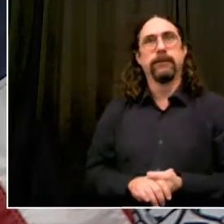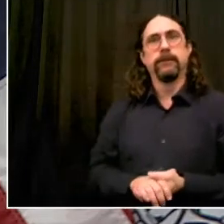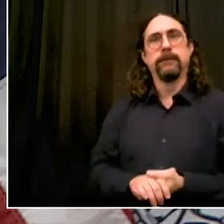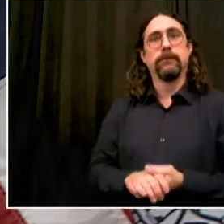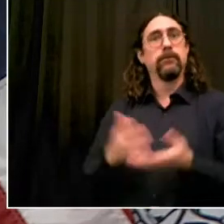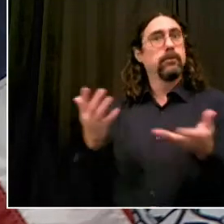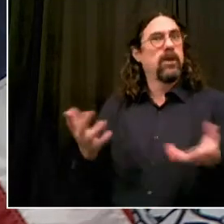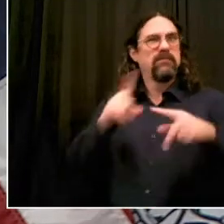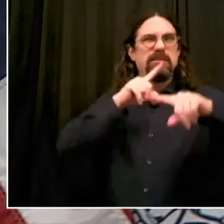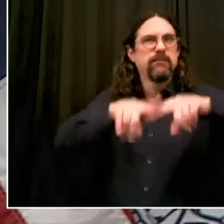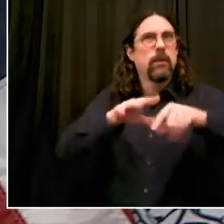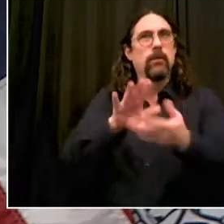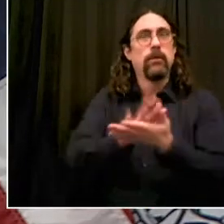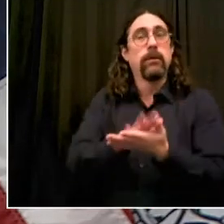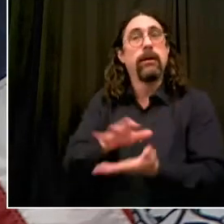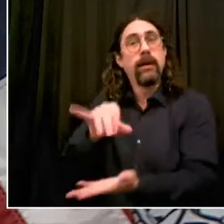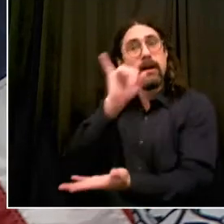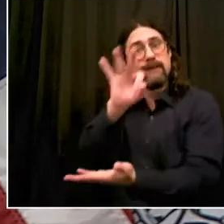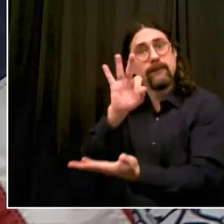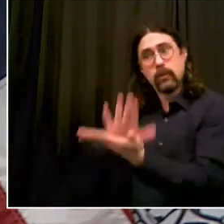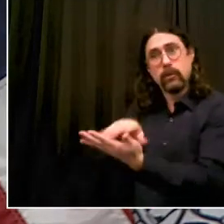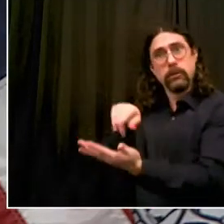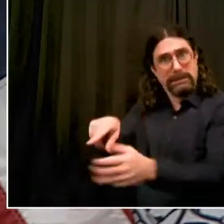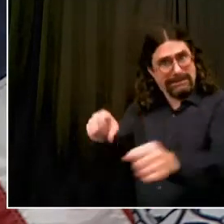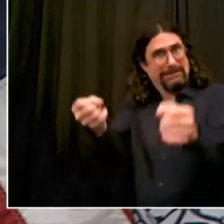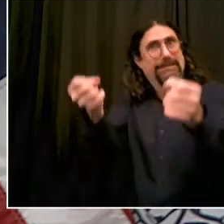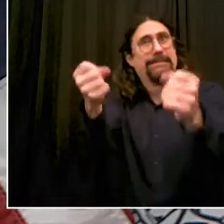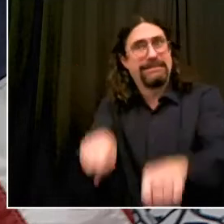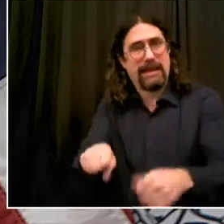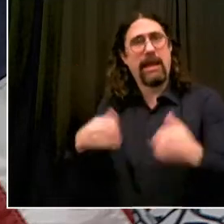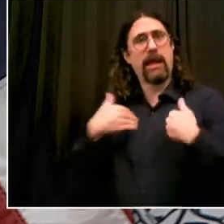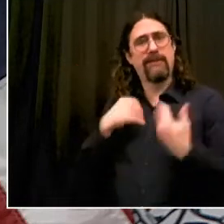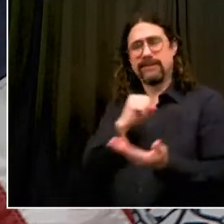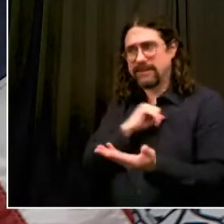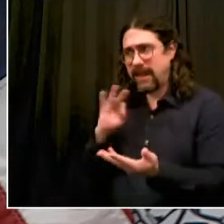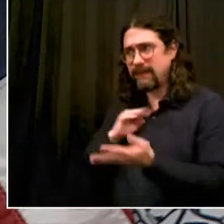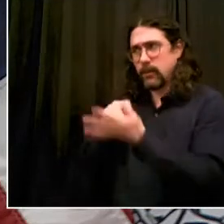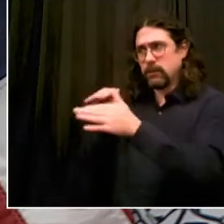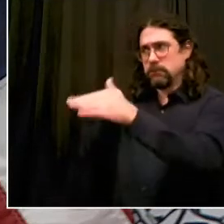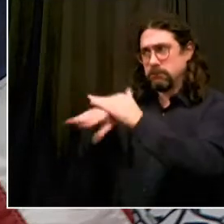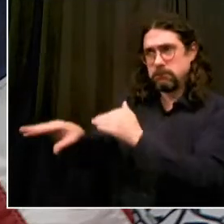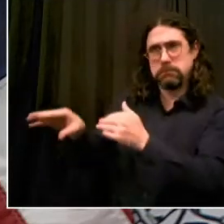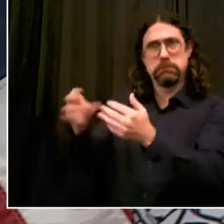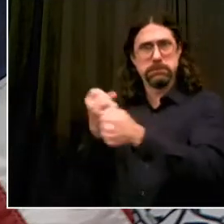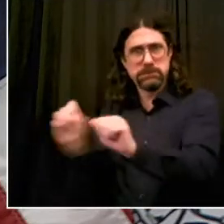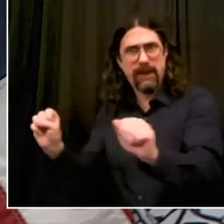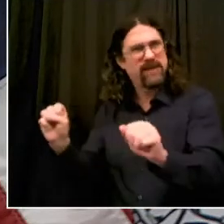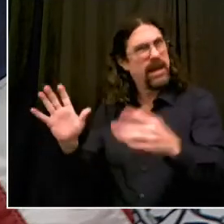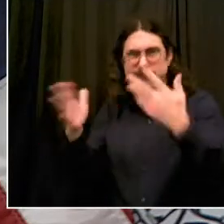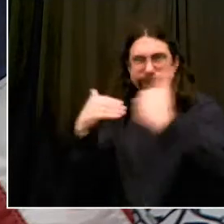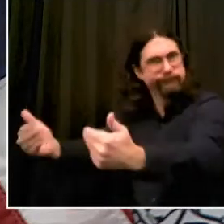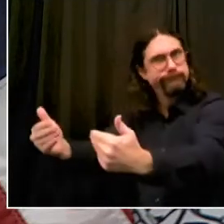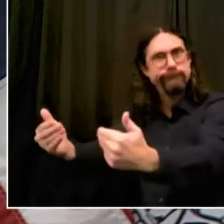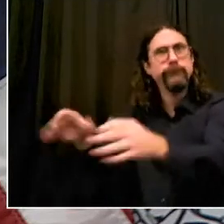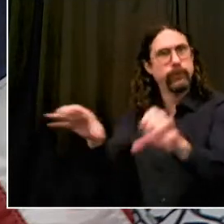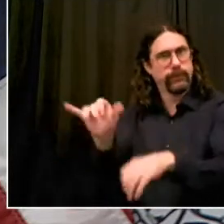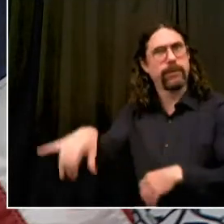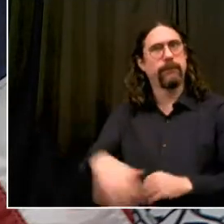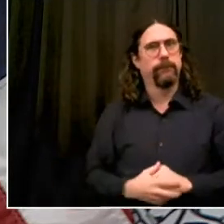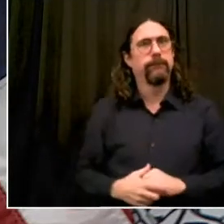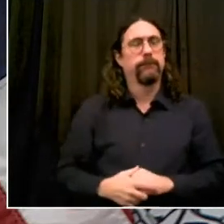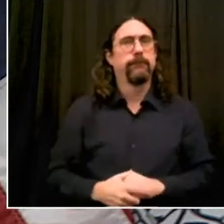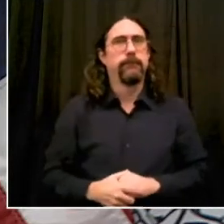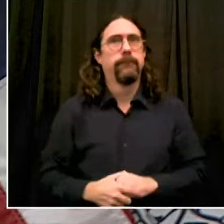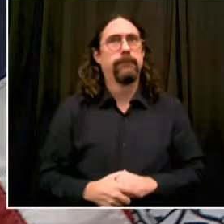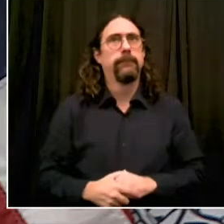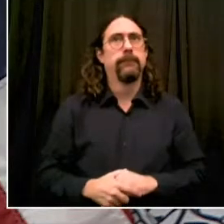I'm very concerned about that, but I also know that if we do this right, we'll be able to serve the families who